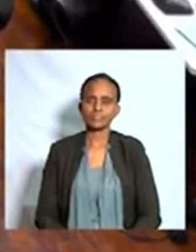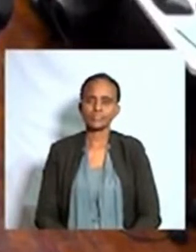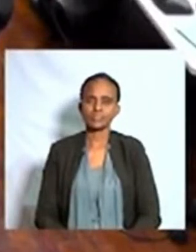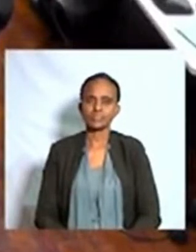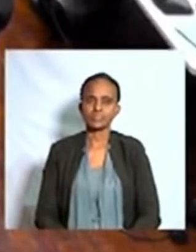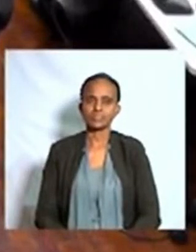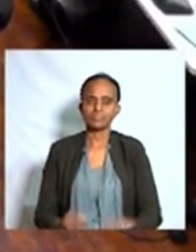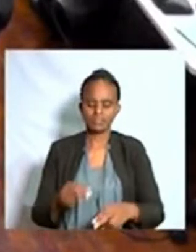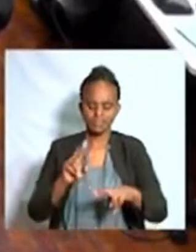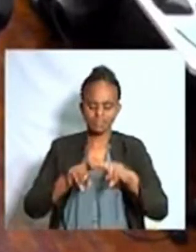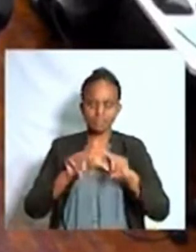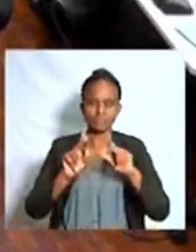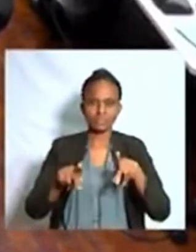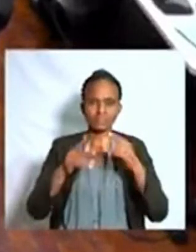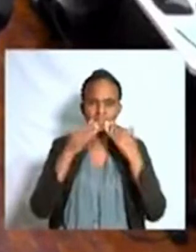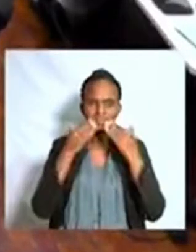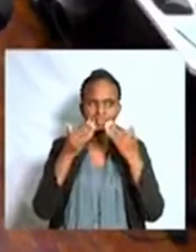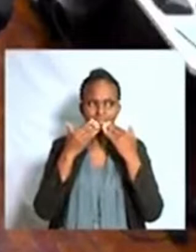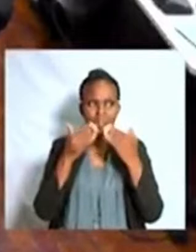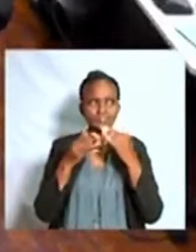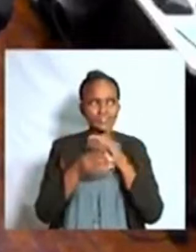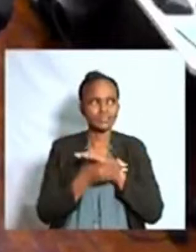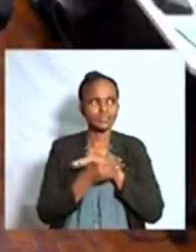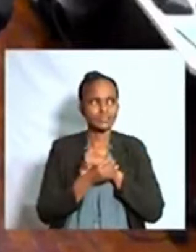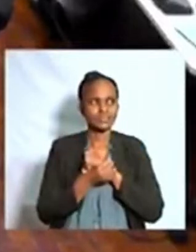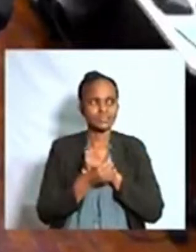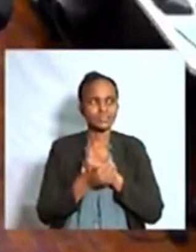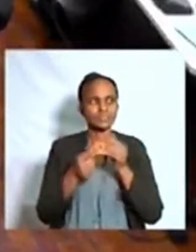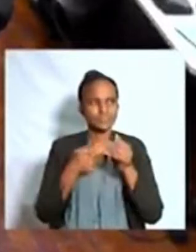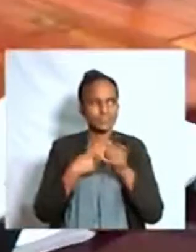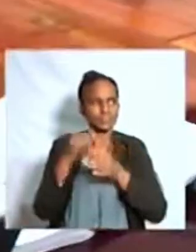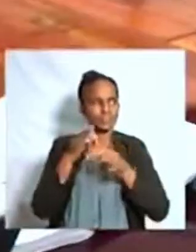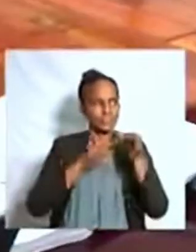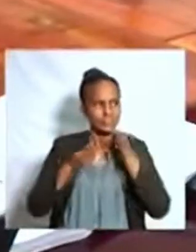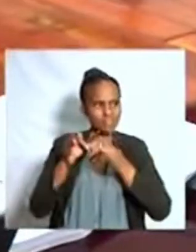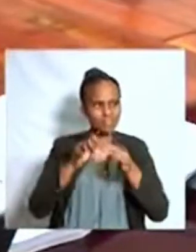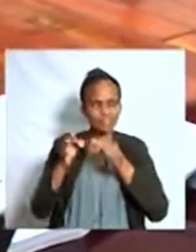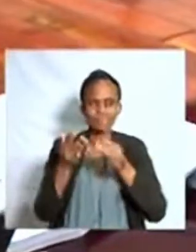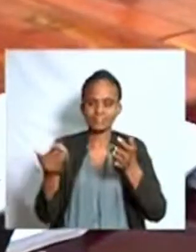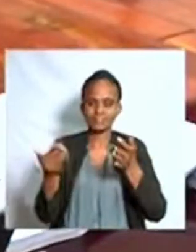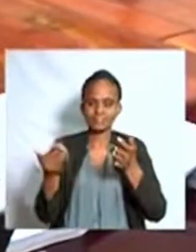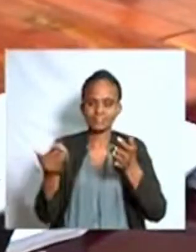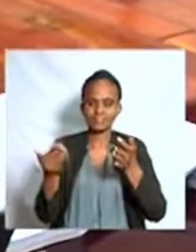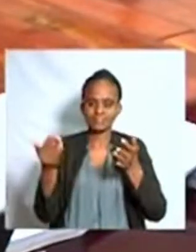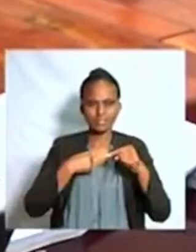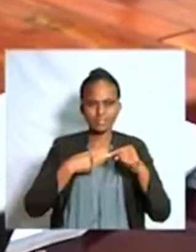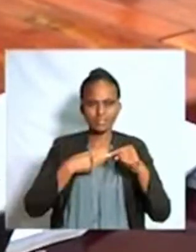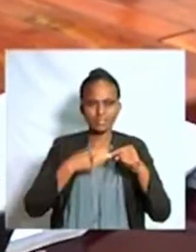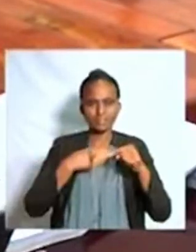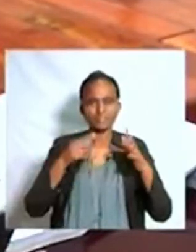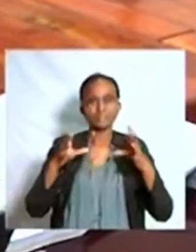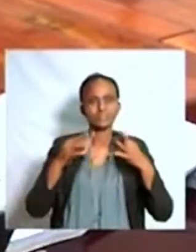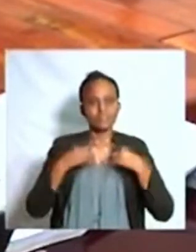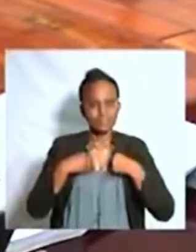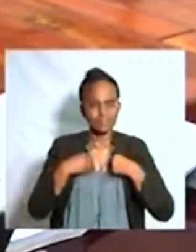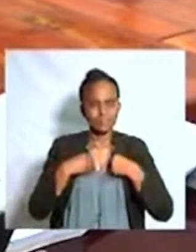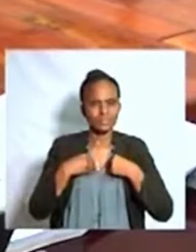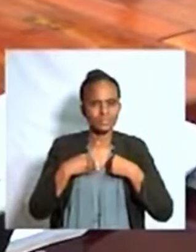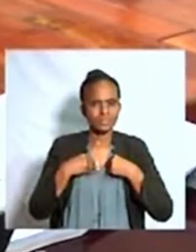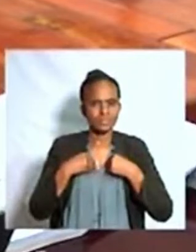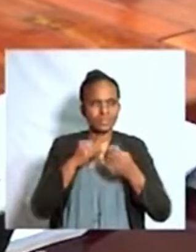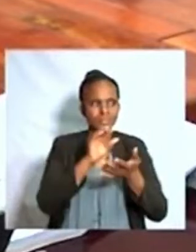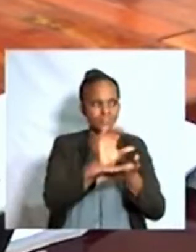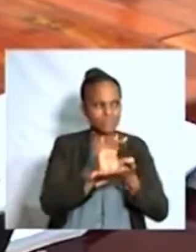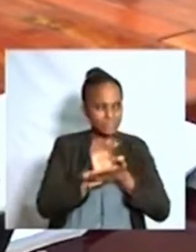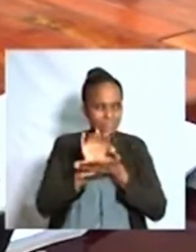Thank you, Chair. I wish to indicate once again, Chair, admittedly, the